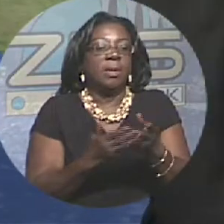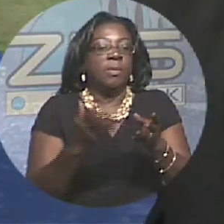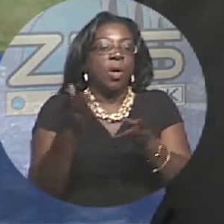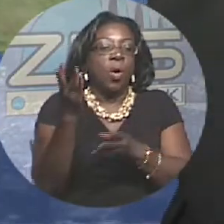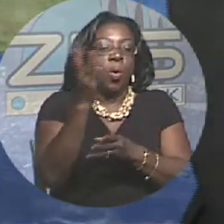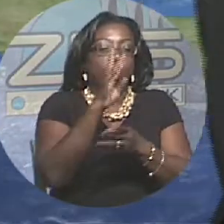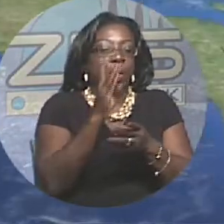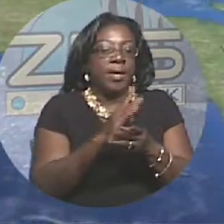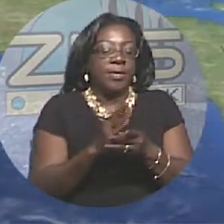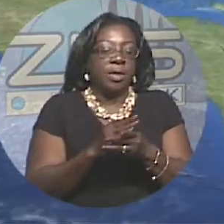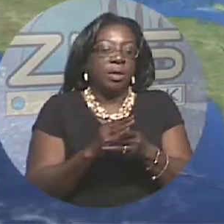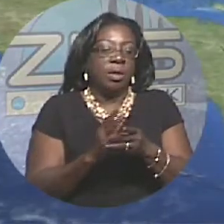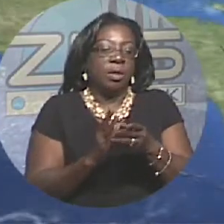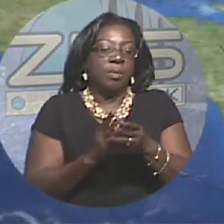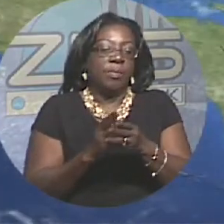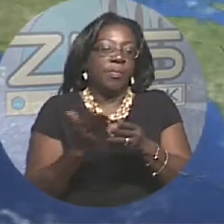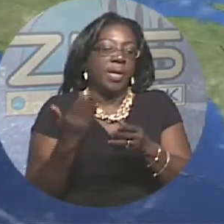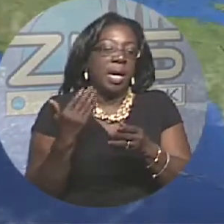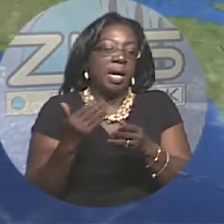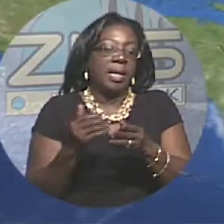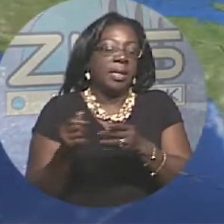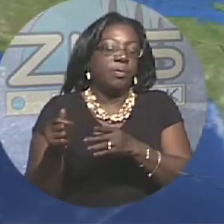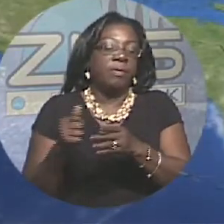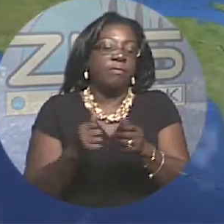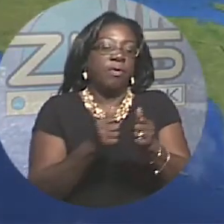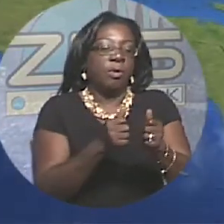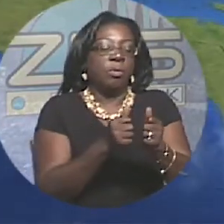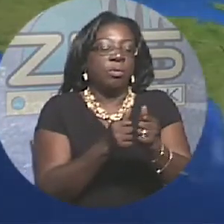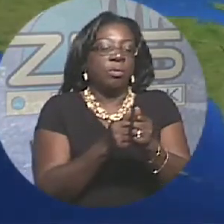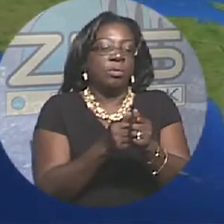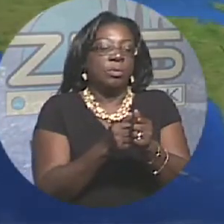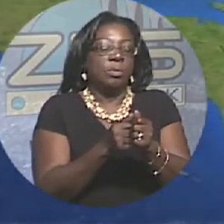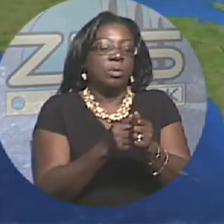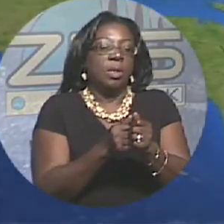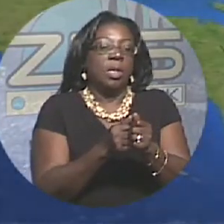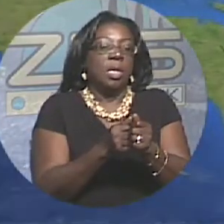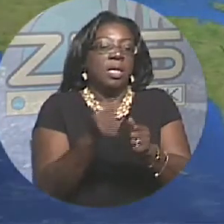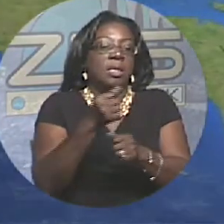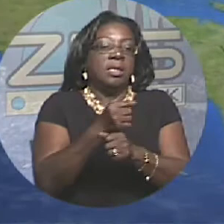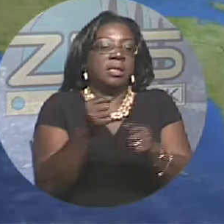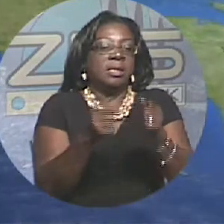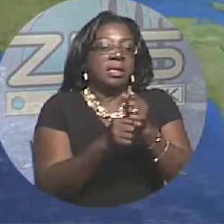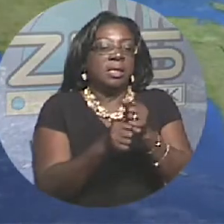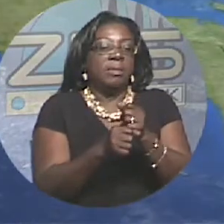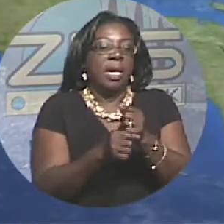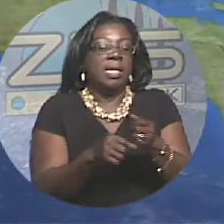expected to pull up towards the north and west with this system. The system has a